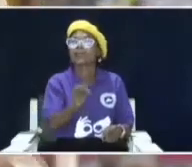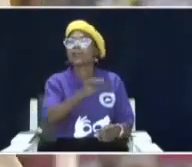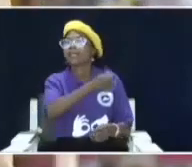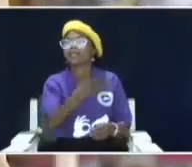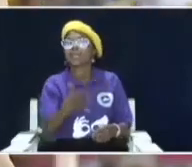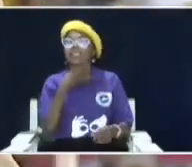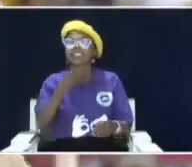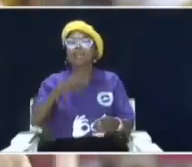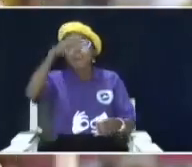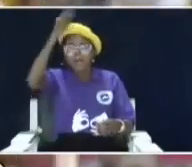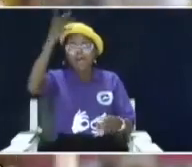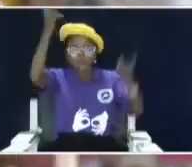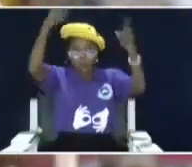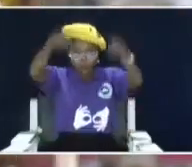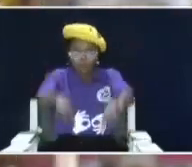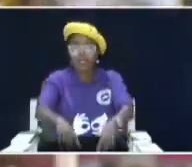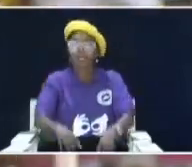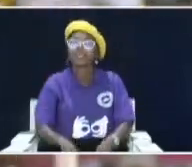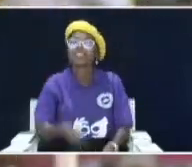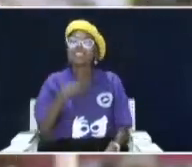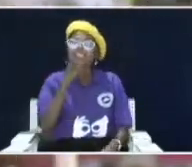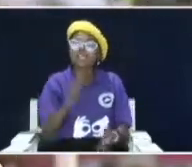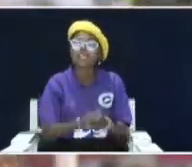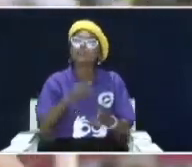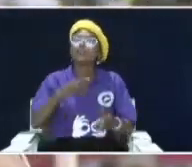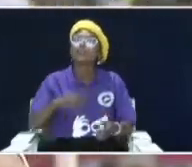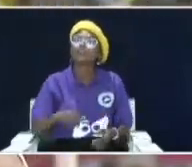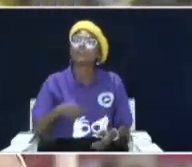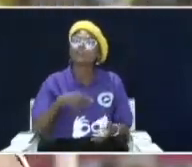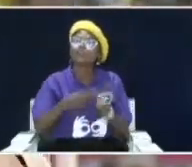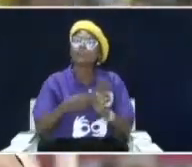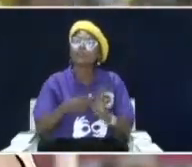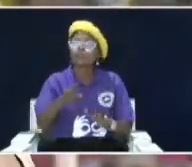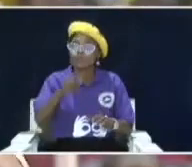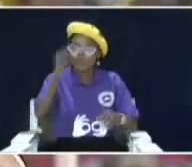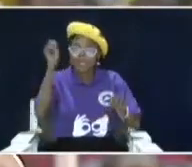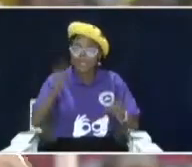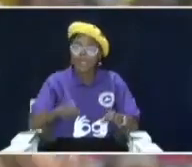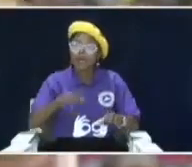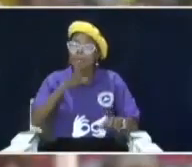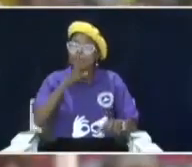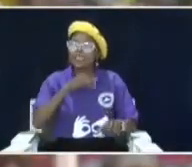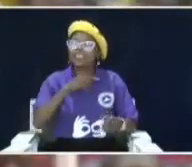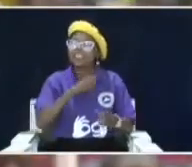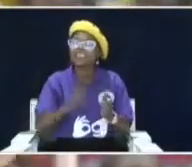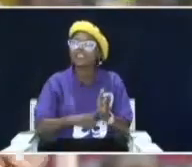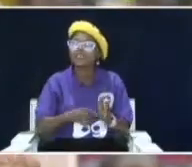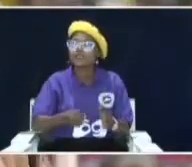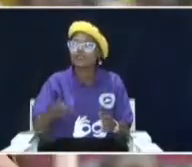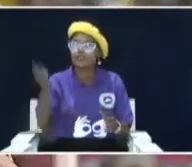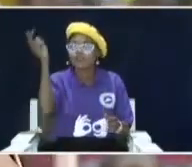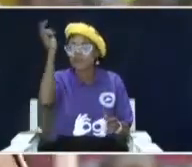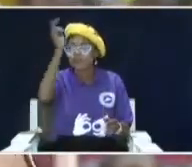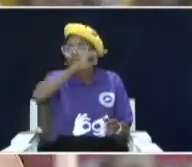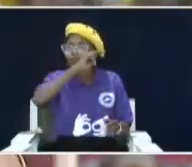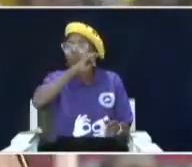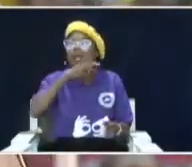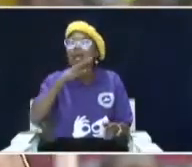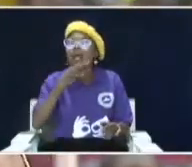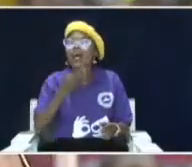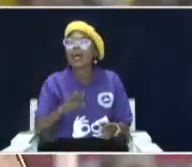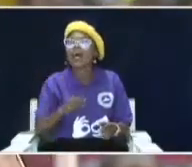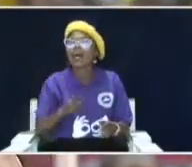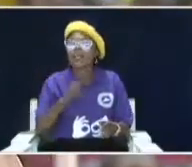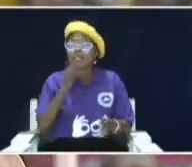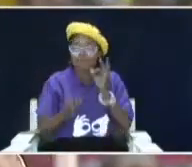come down. He said, you mean you can be this so foolish? You saw what had happened? If I be the